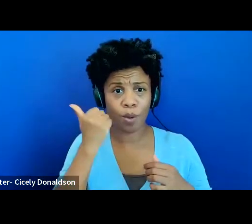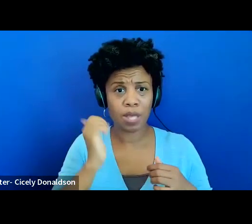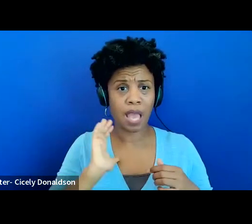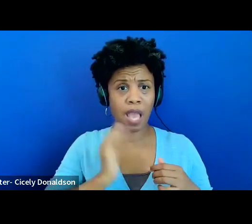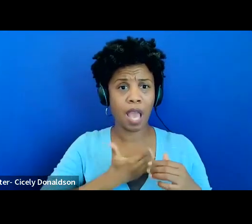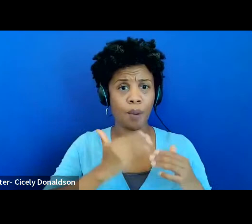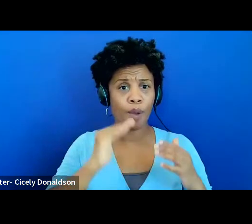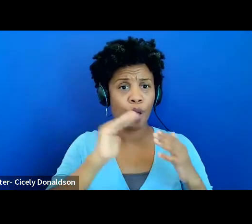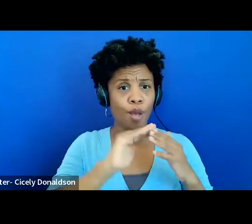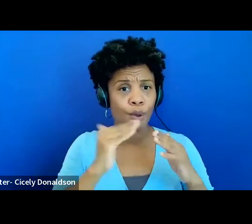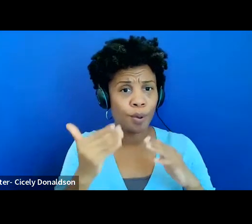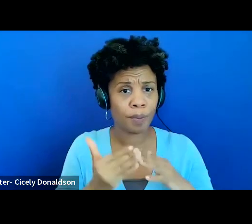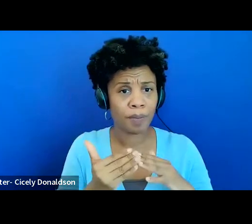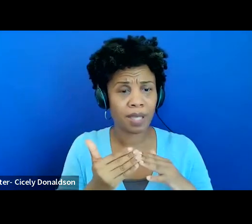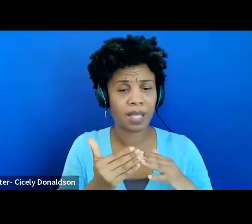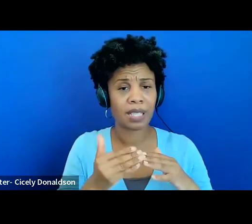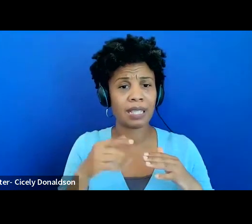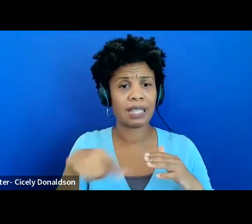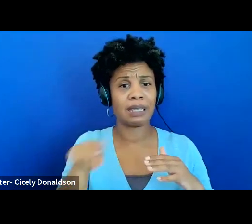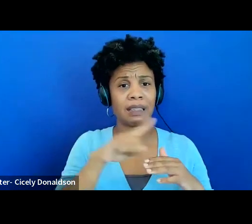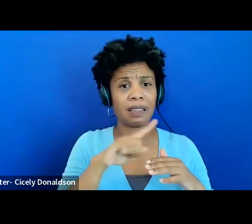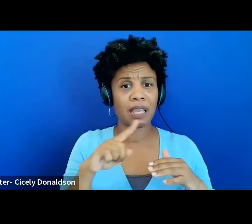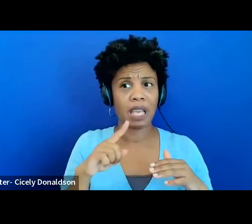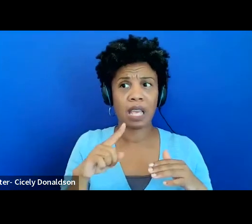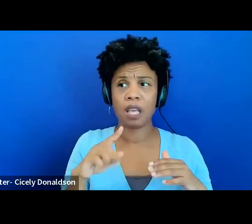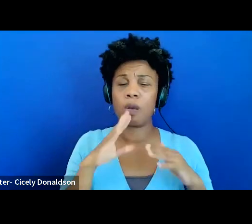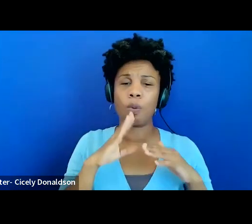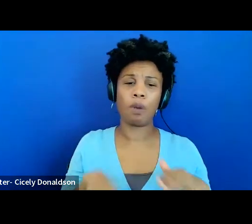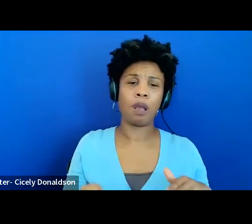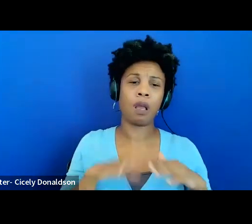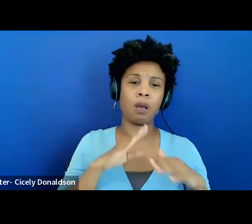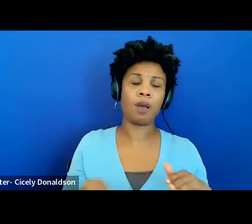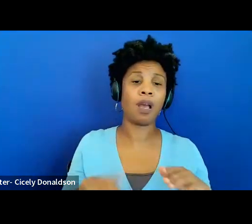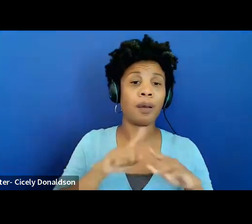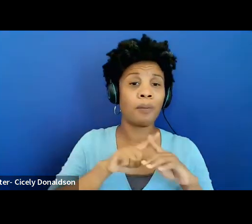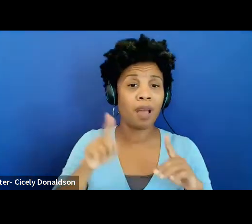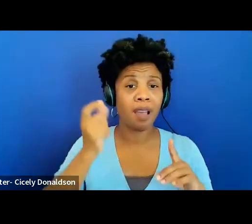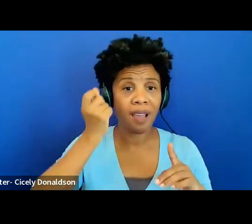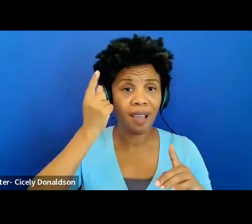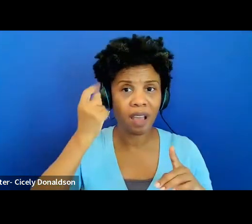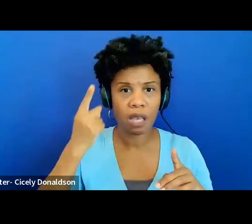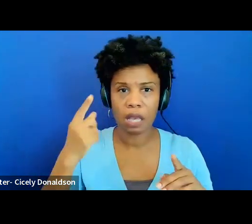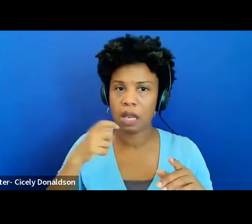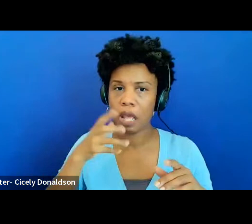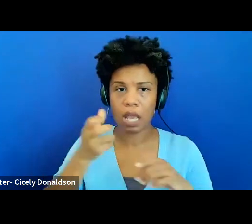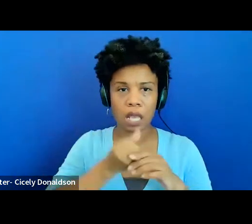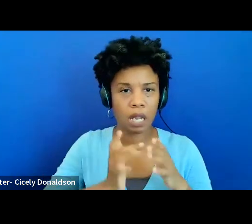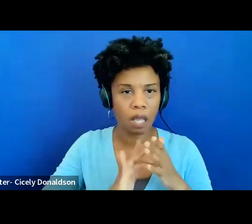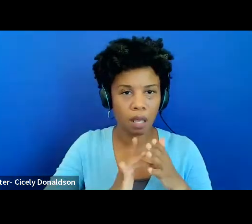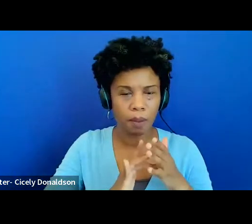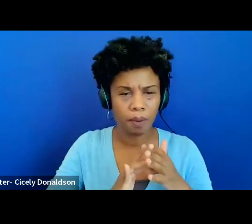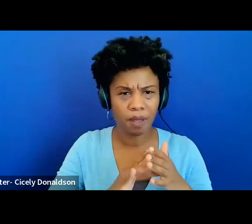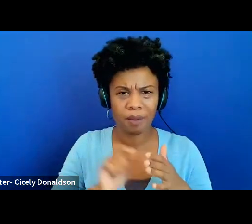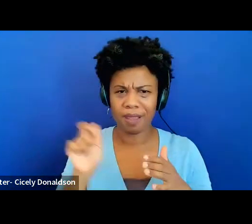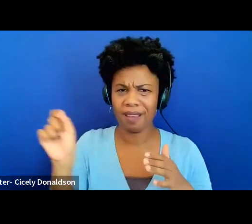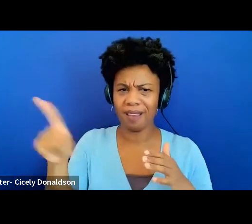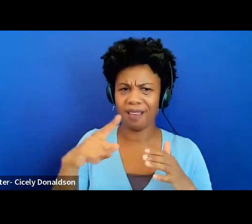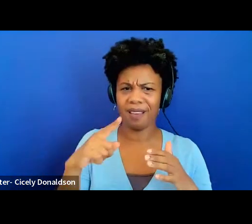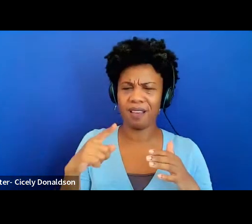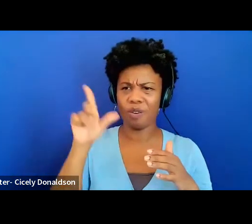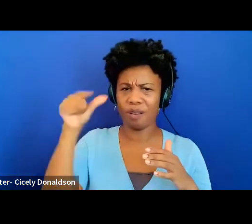me, you've gone silent. Didn't you choose the importation of masks over our medication?